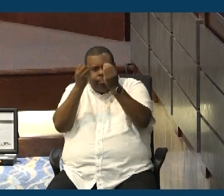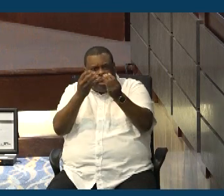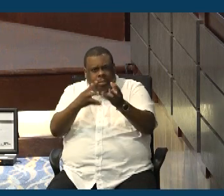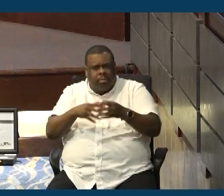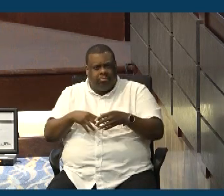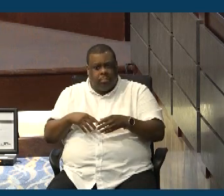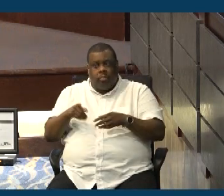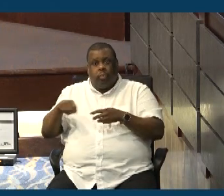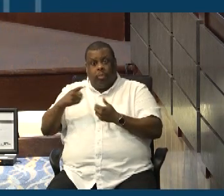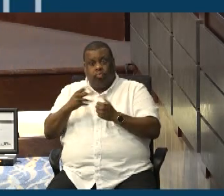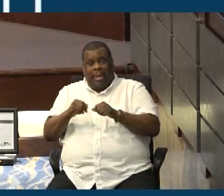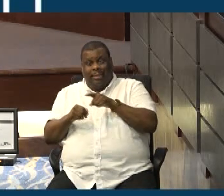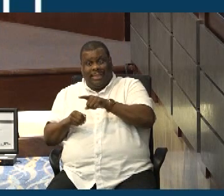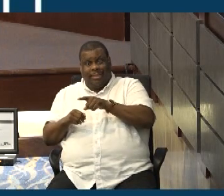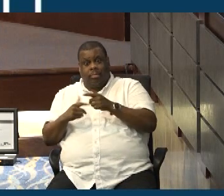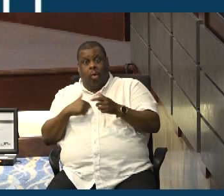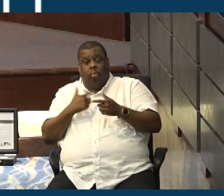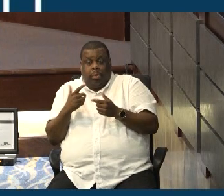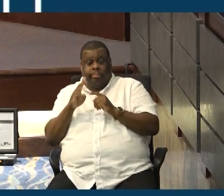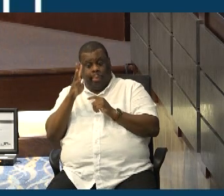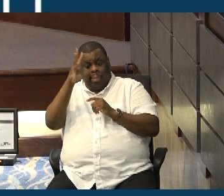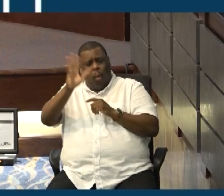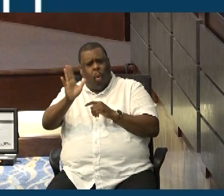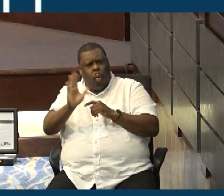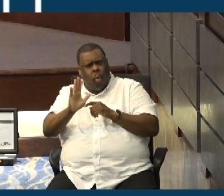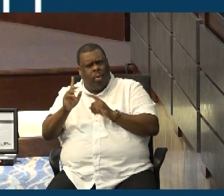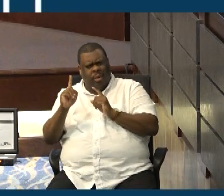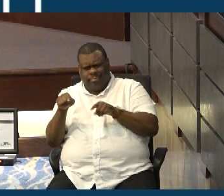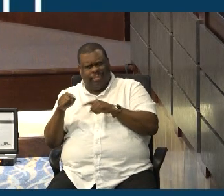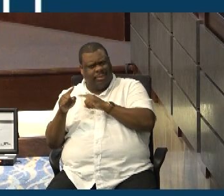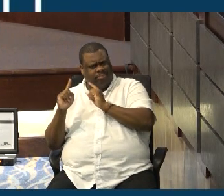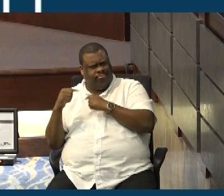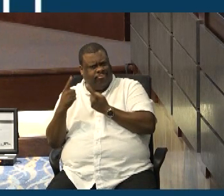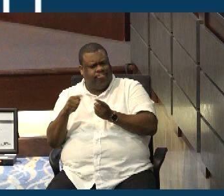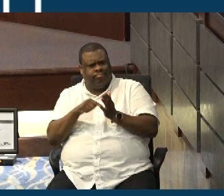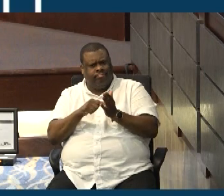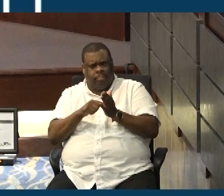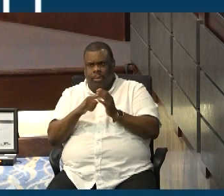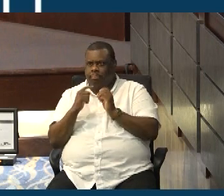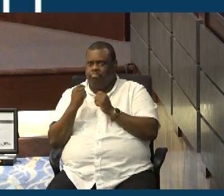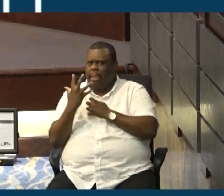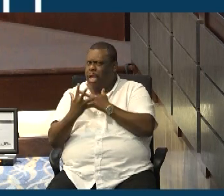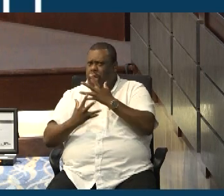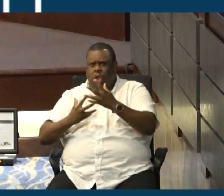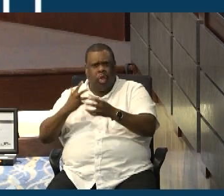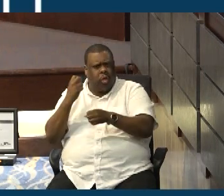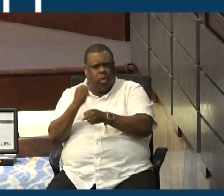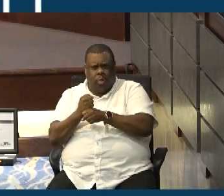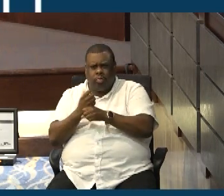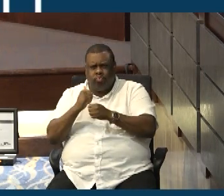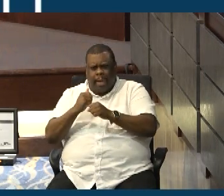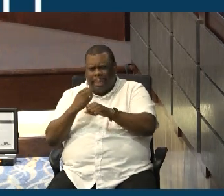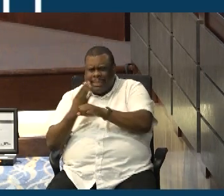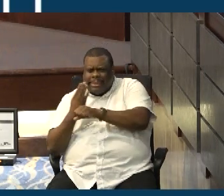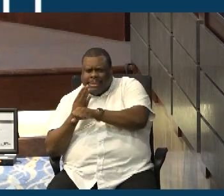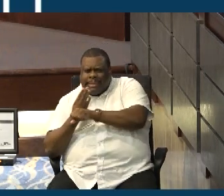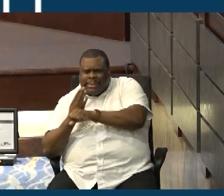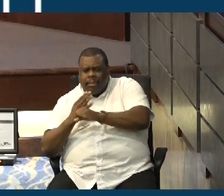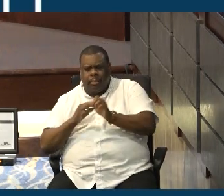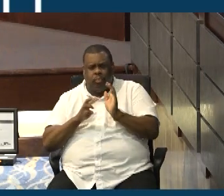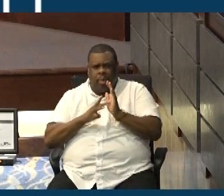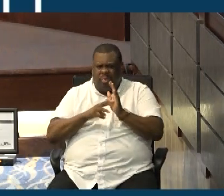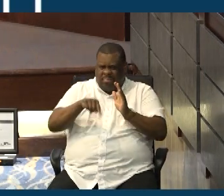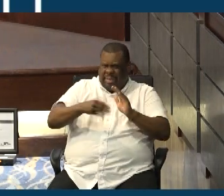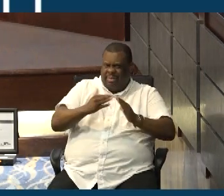this isn't something that just came to us. This is the result of decades of redeveloping downtown, investing